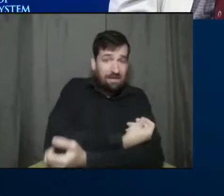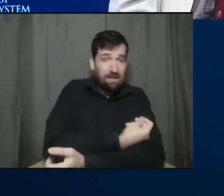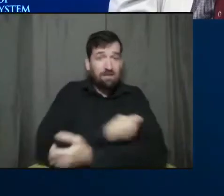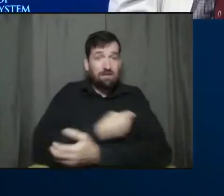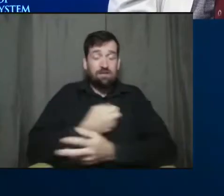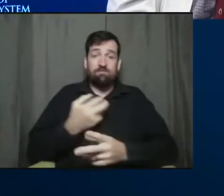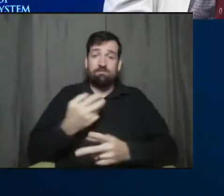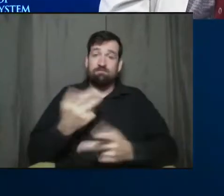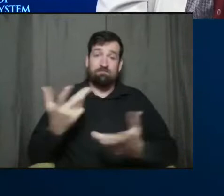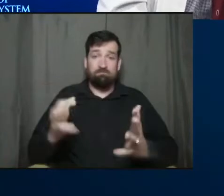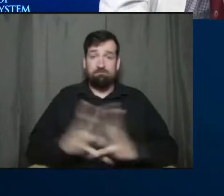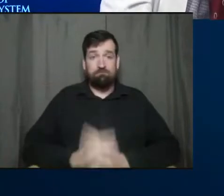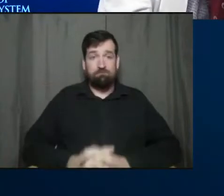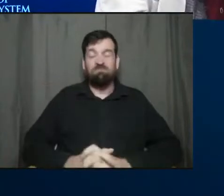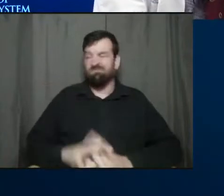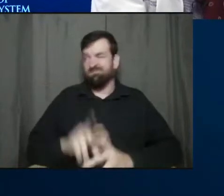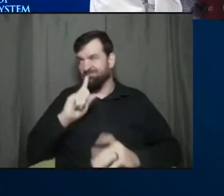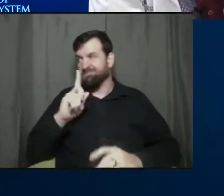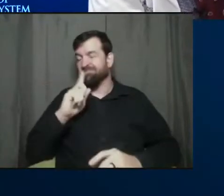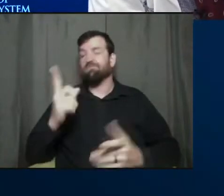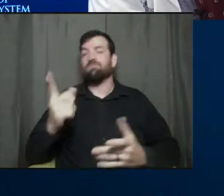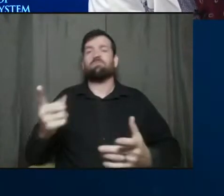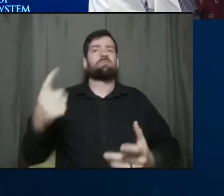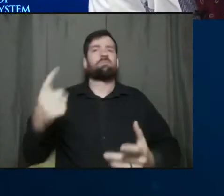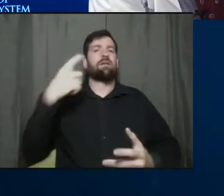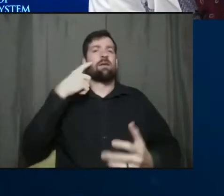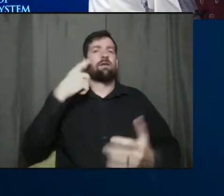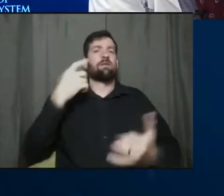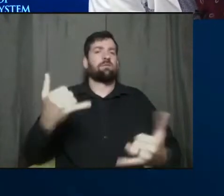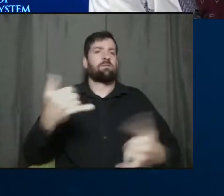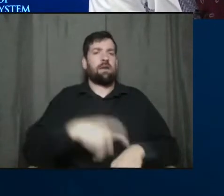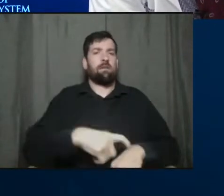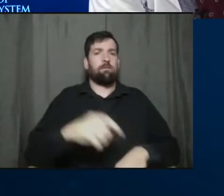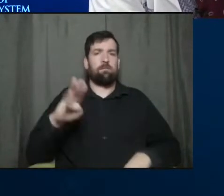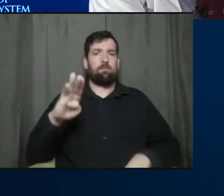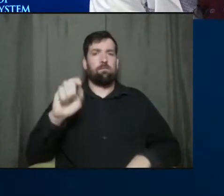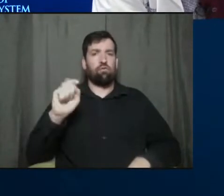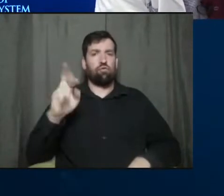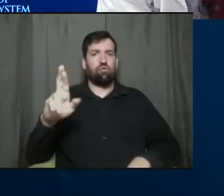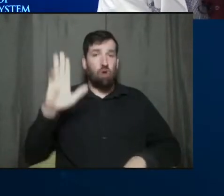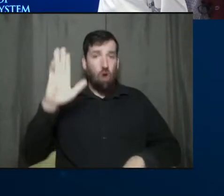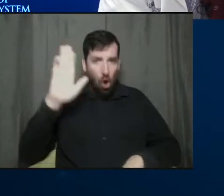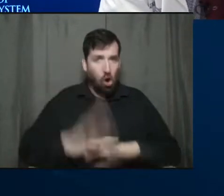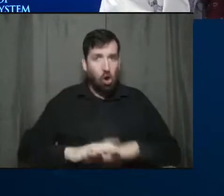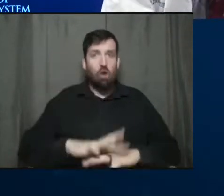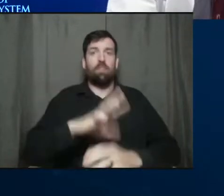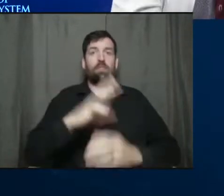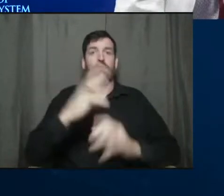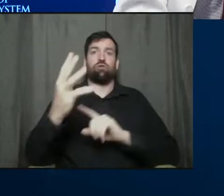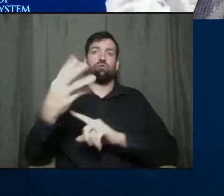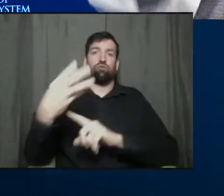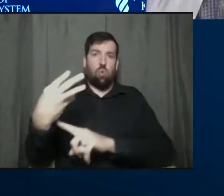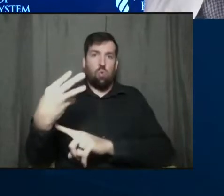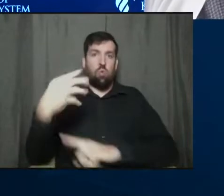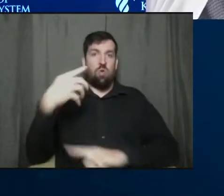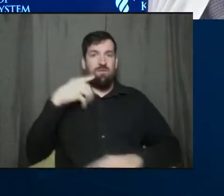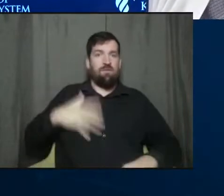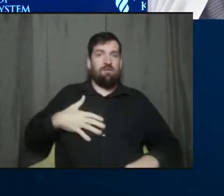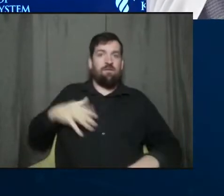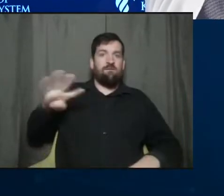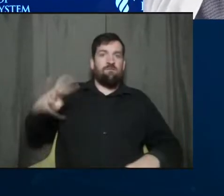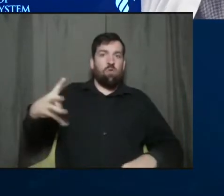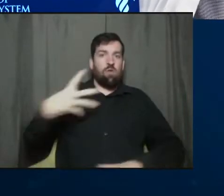isn't that the truth? In fact, I think it's time to get a booster shot on this program pretty darn soon. I'm up for my 4th shot, and so, guys, warning,